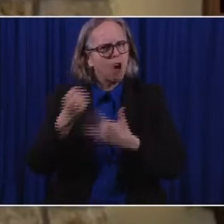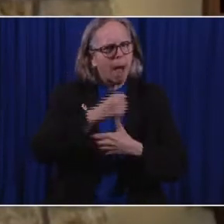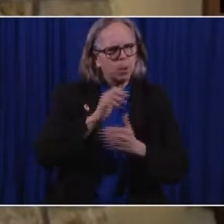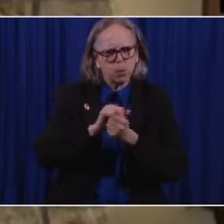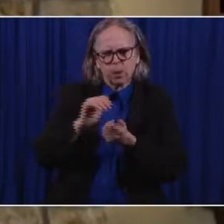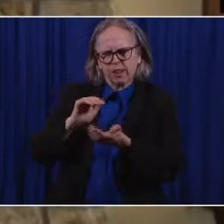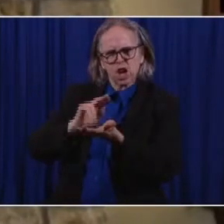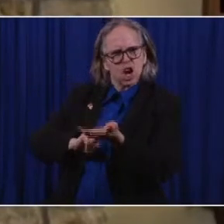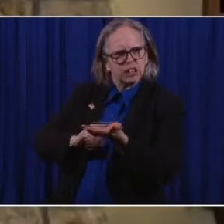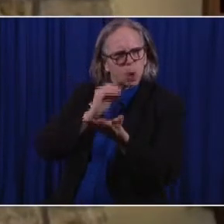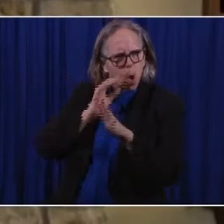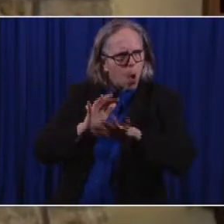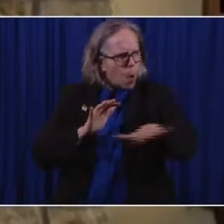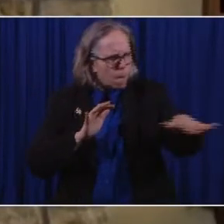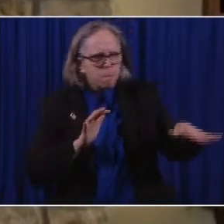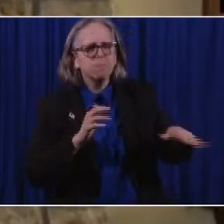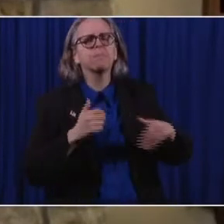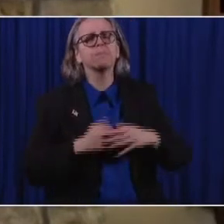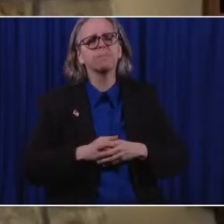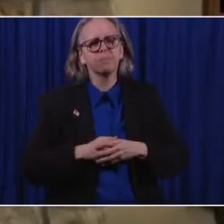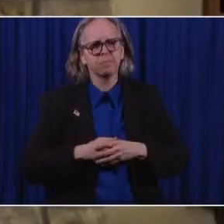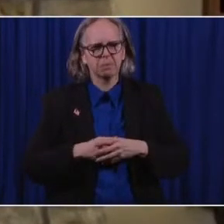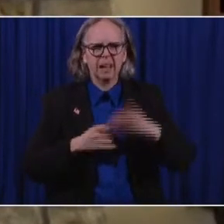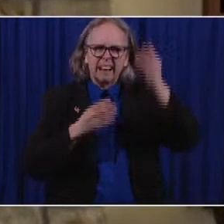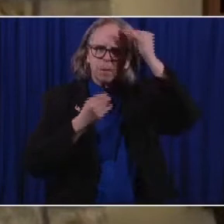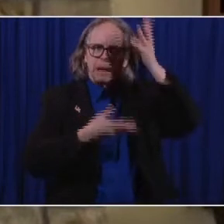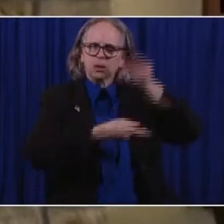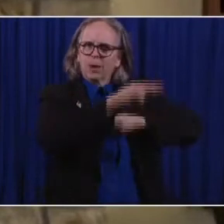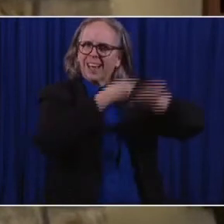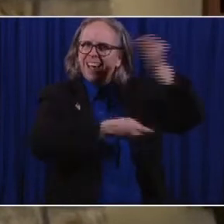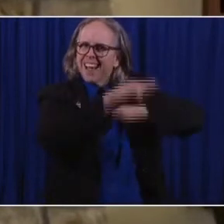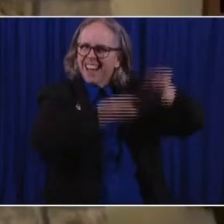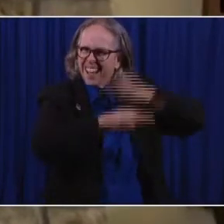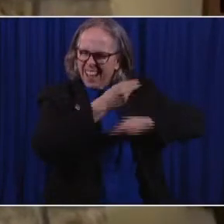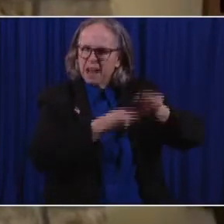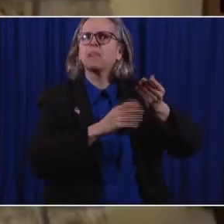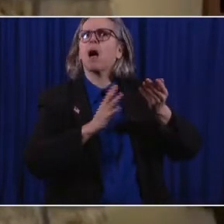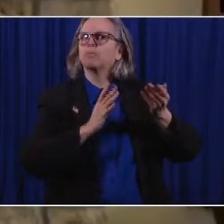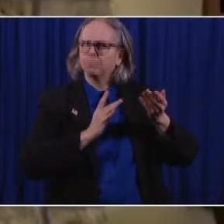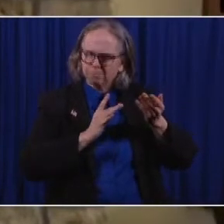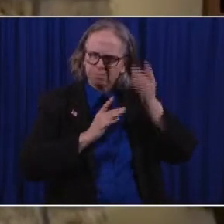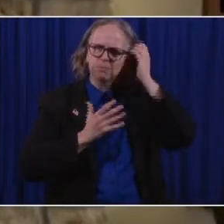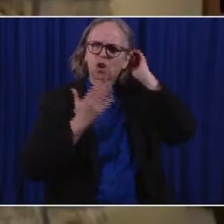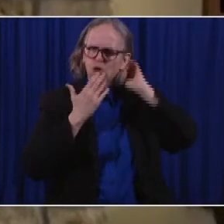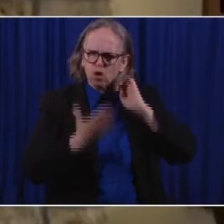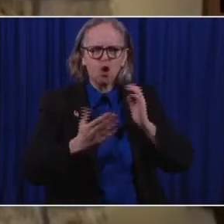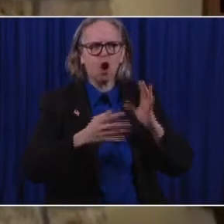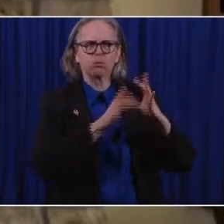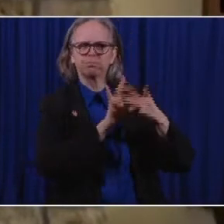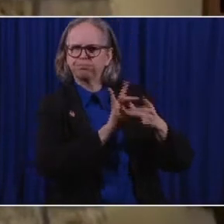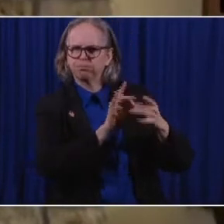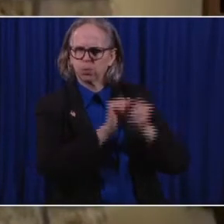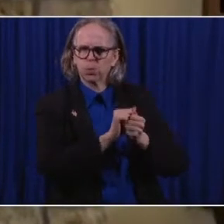but it's an exchange of information at this point, and it's a good exchange of information. Now, they're listening.